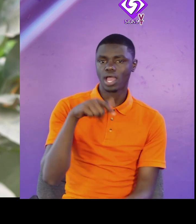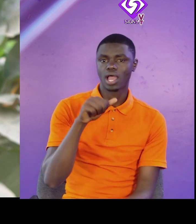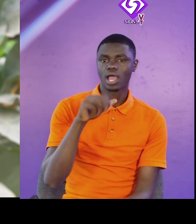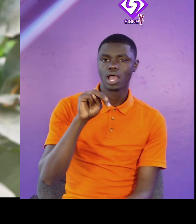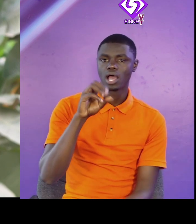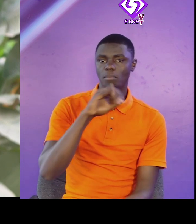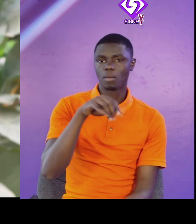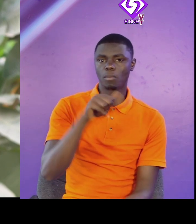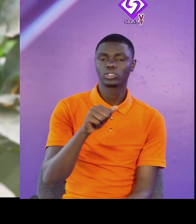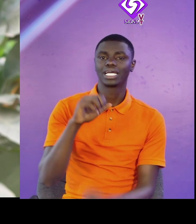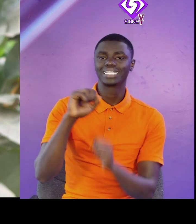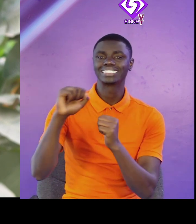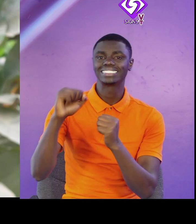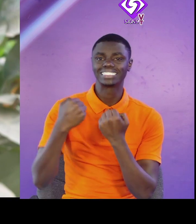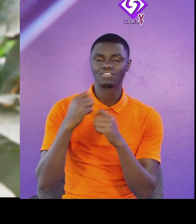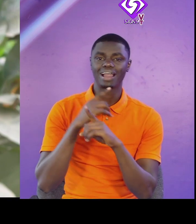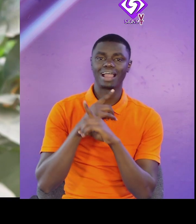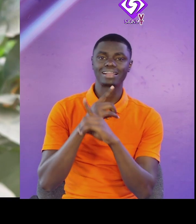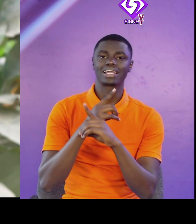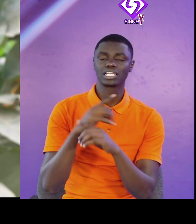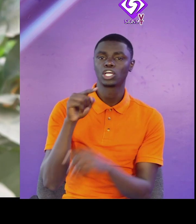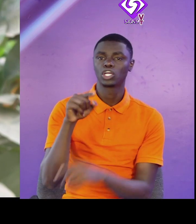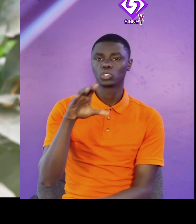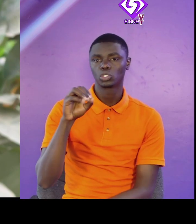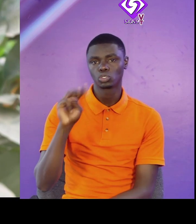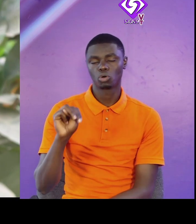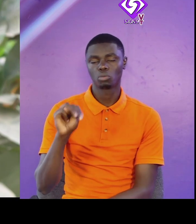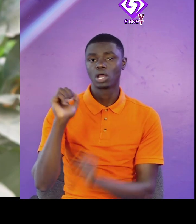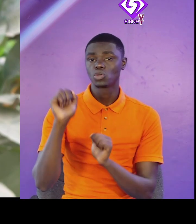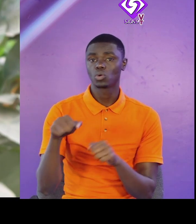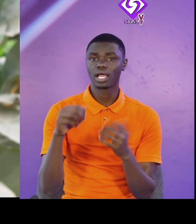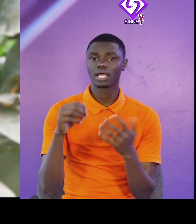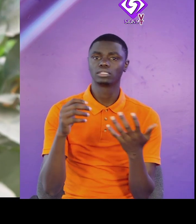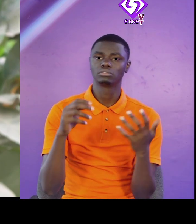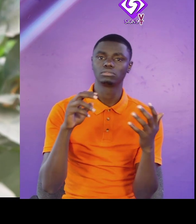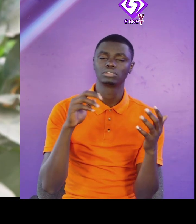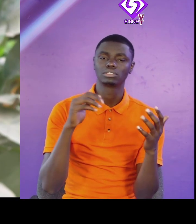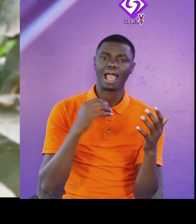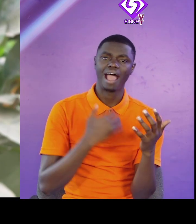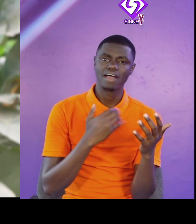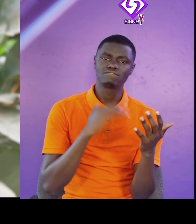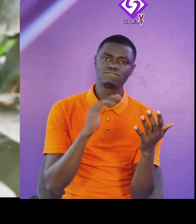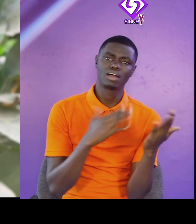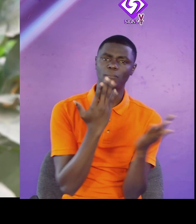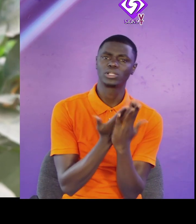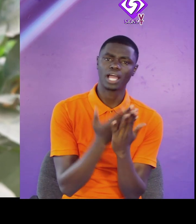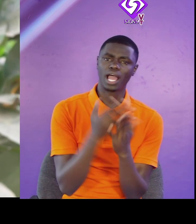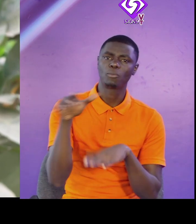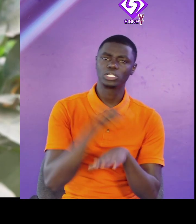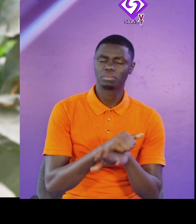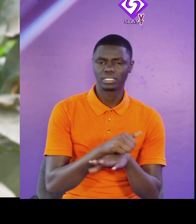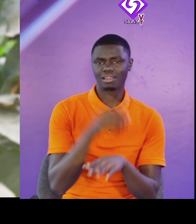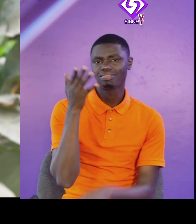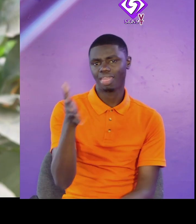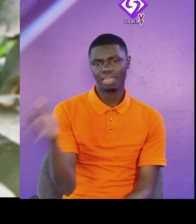pamojasafeguarding.com, and we have a page where you can book an appointment, and we'll be able to reach out and